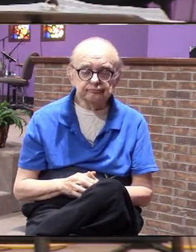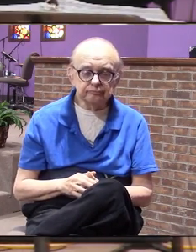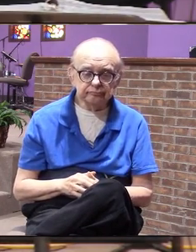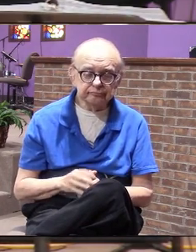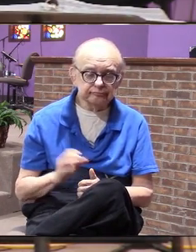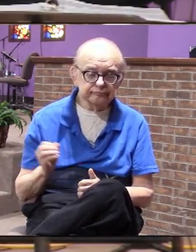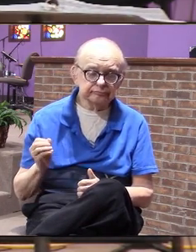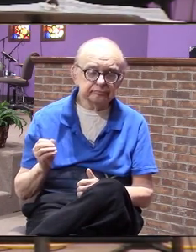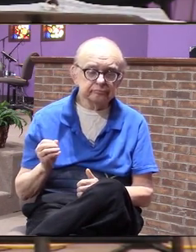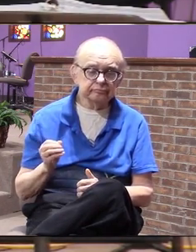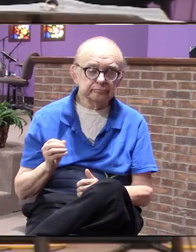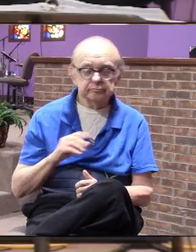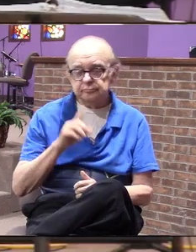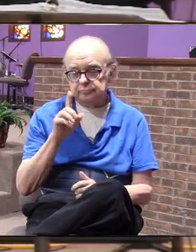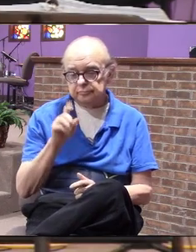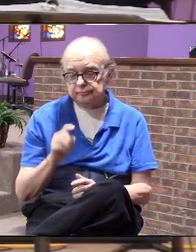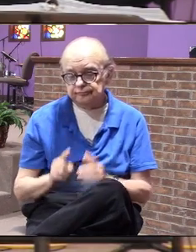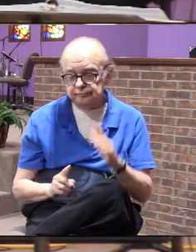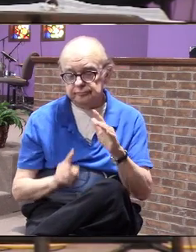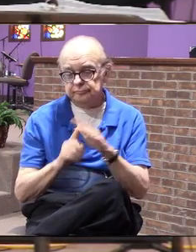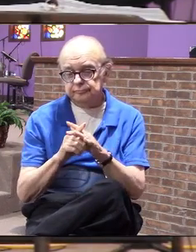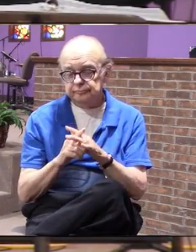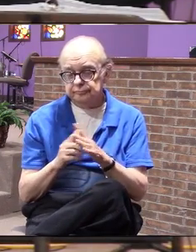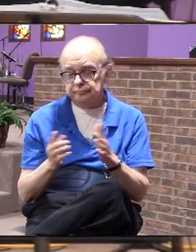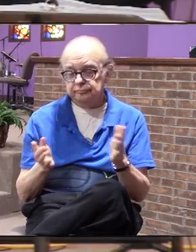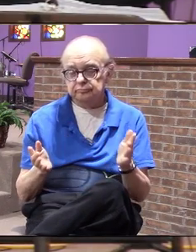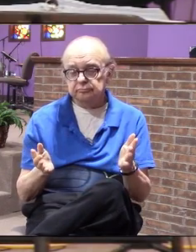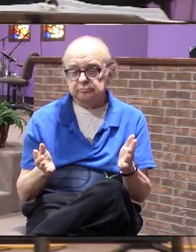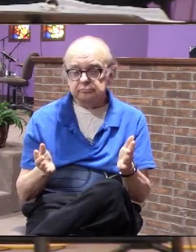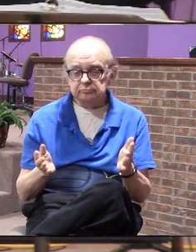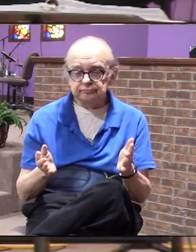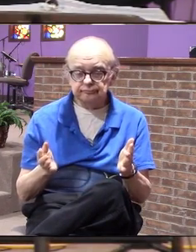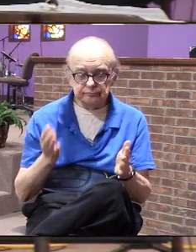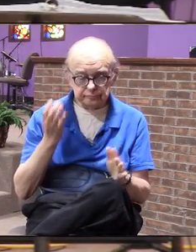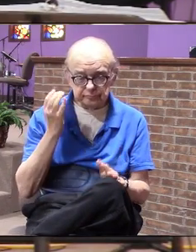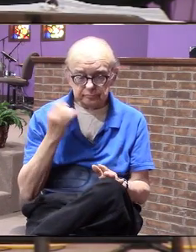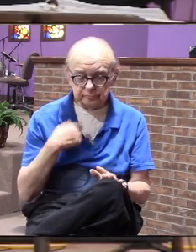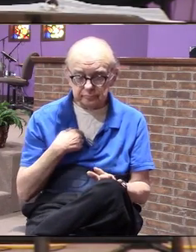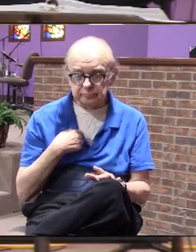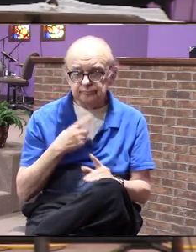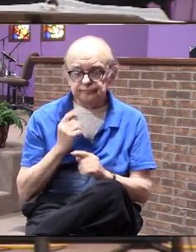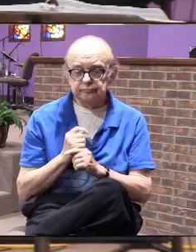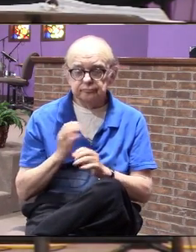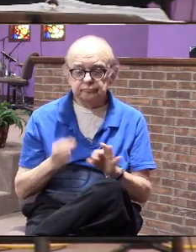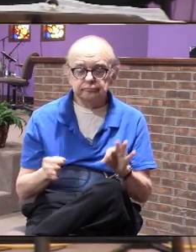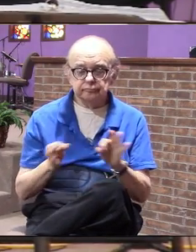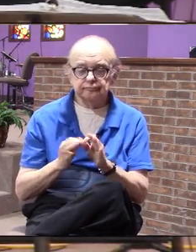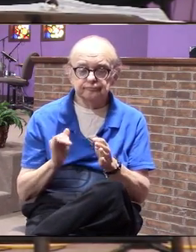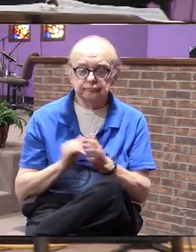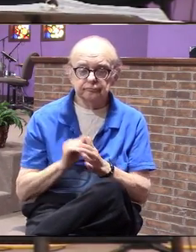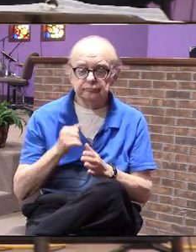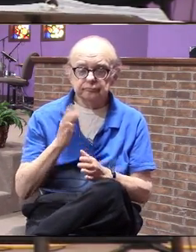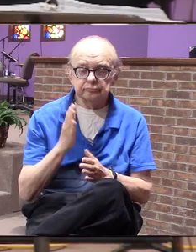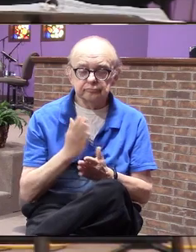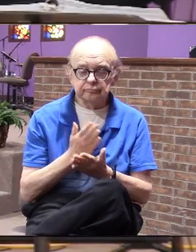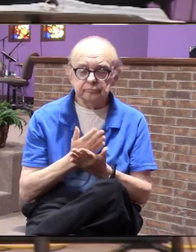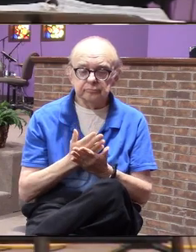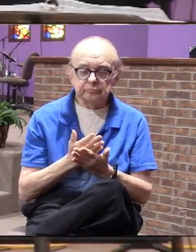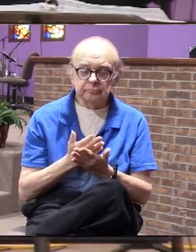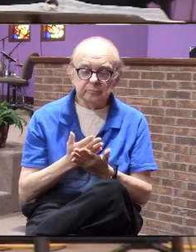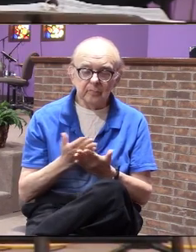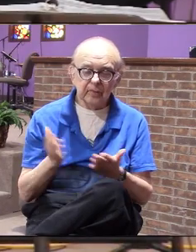And so the question arises is this: am I trustworthy with the things that God has given me?